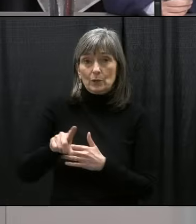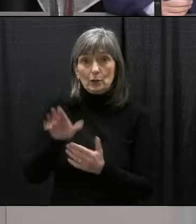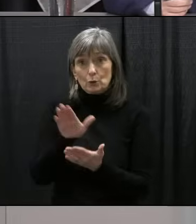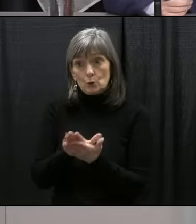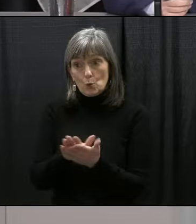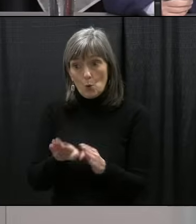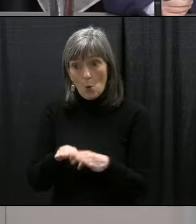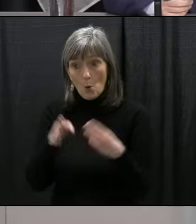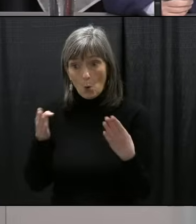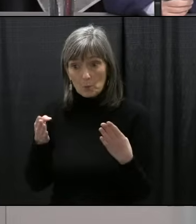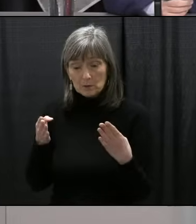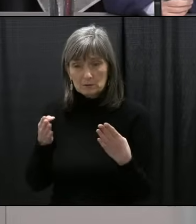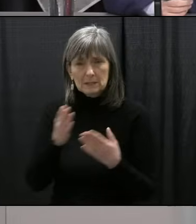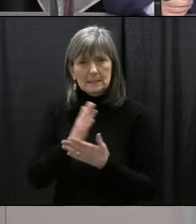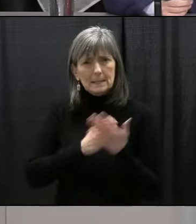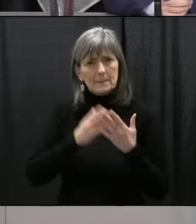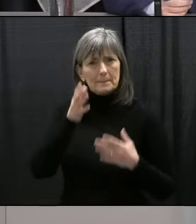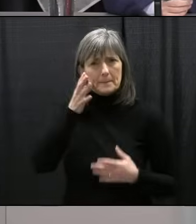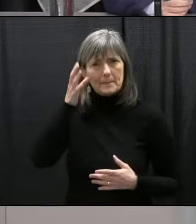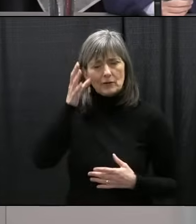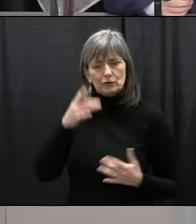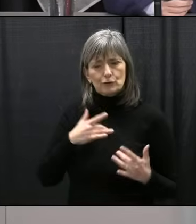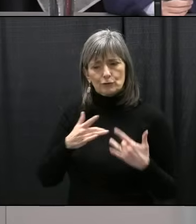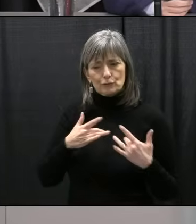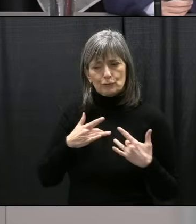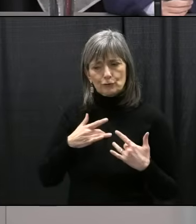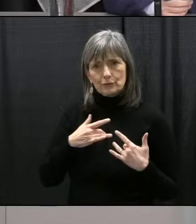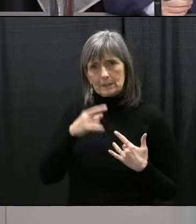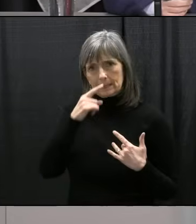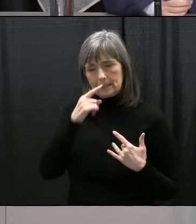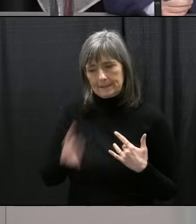might be concerned about sending their kids to the classroom?